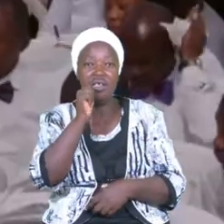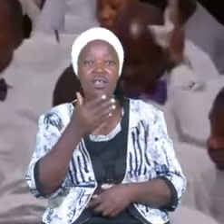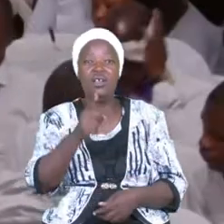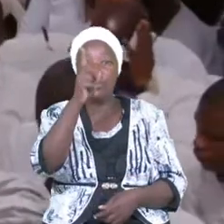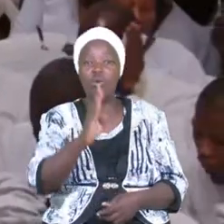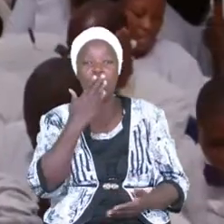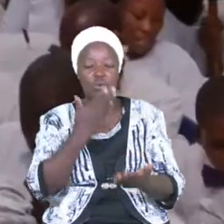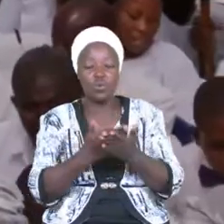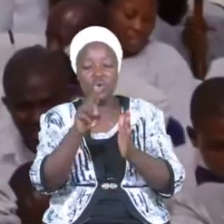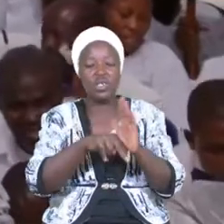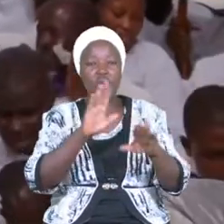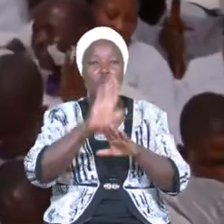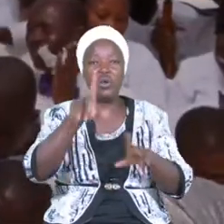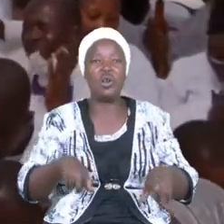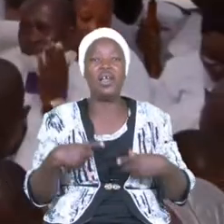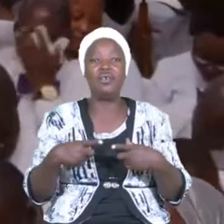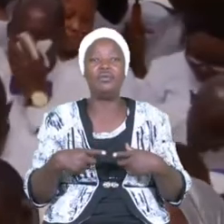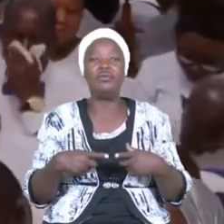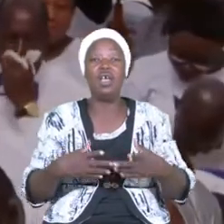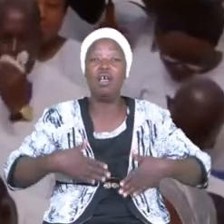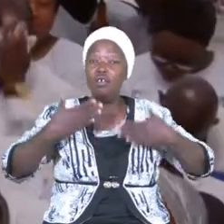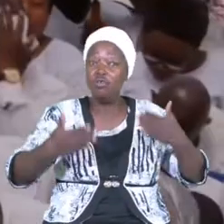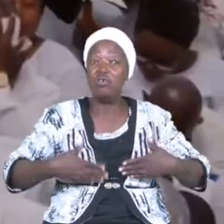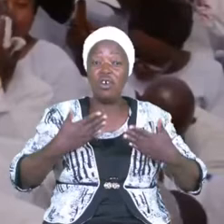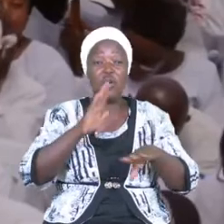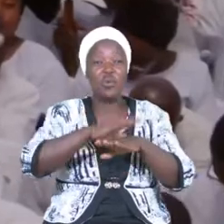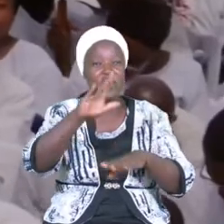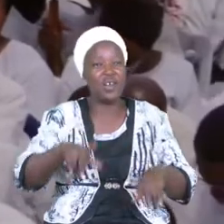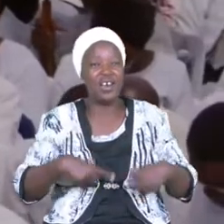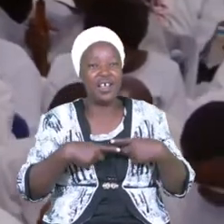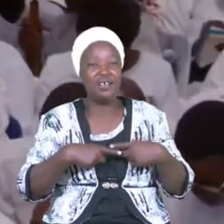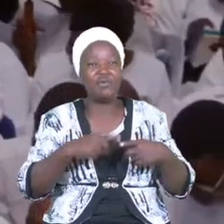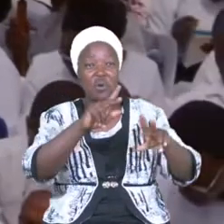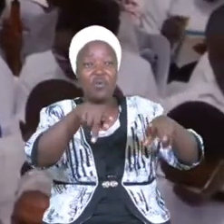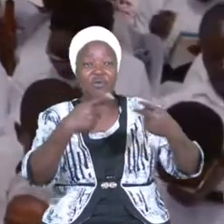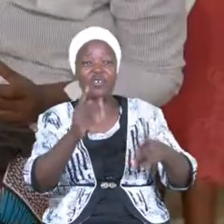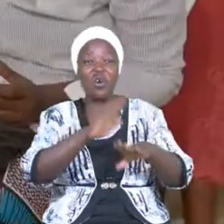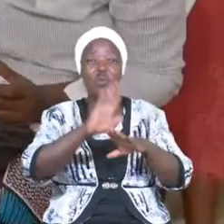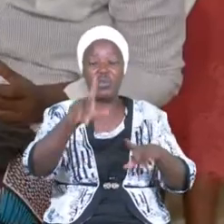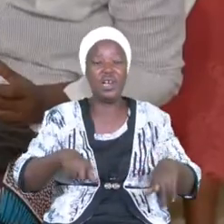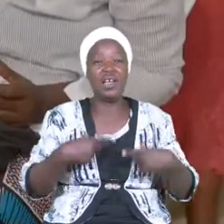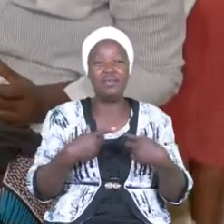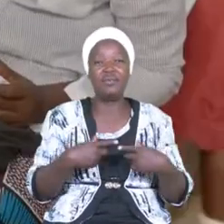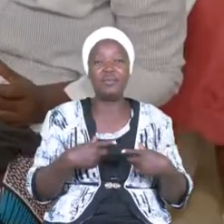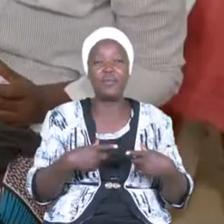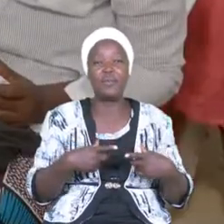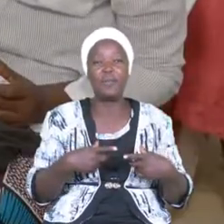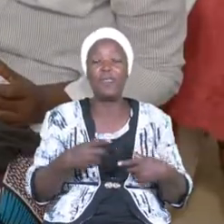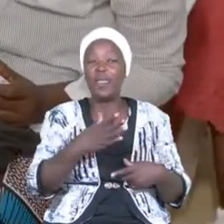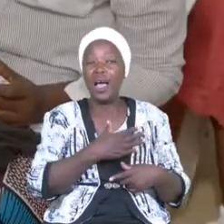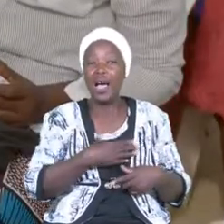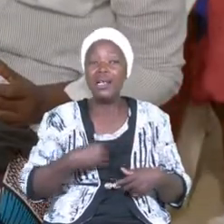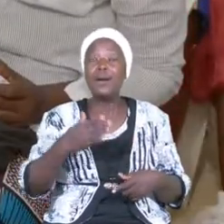life. Joy upon your life, provision upon your life, and my